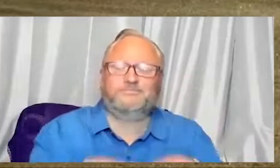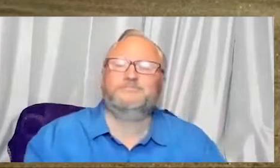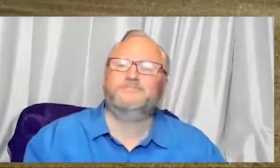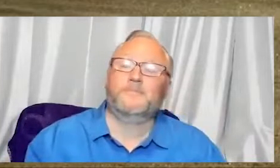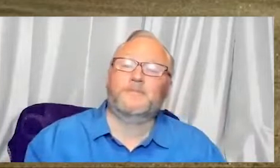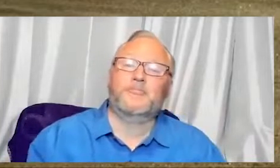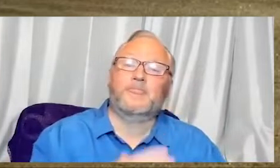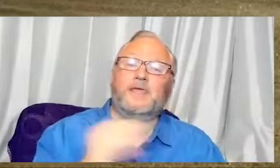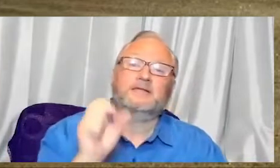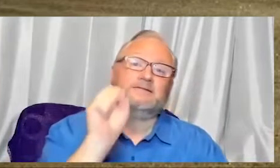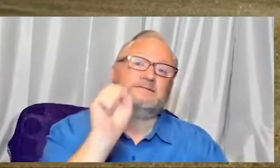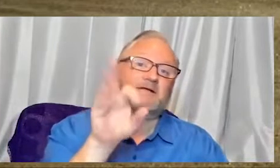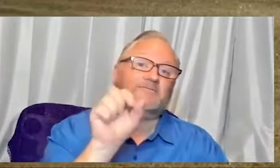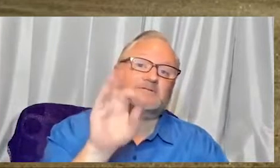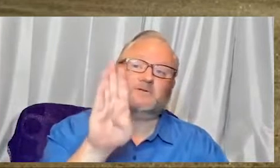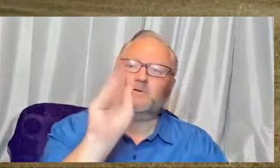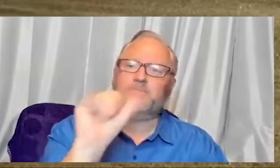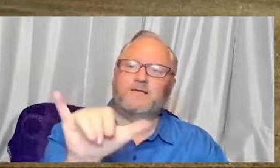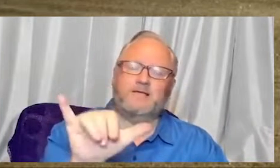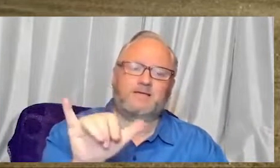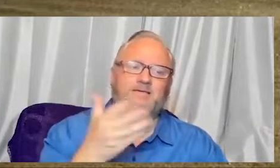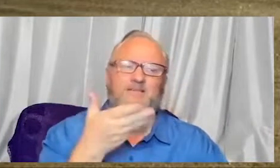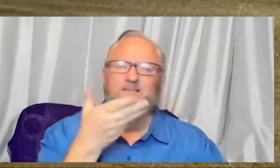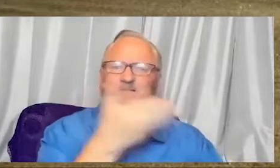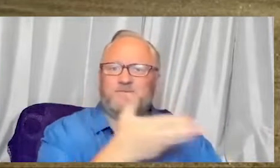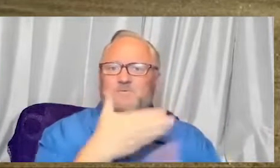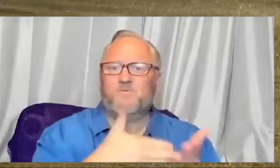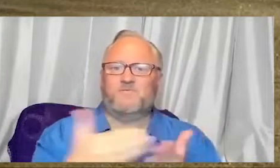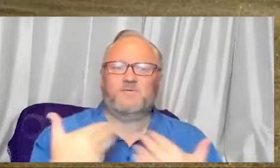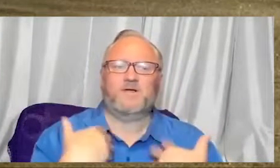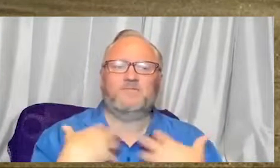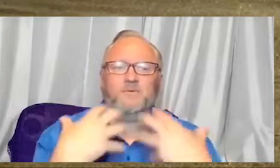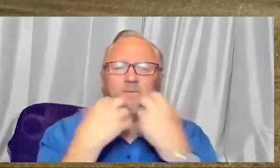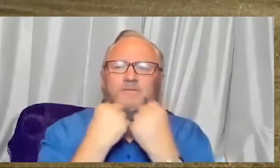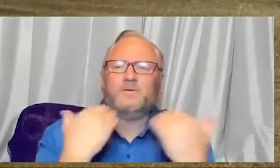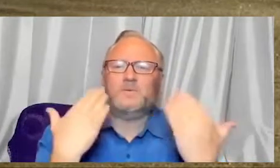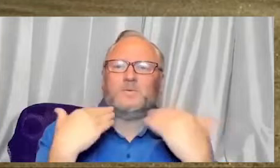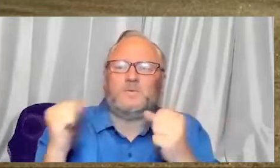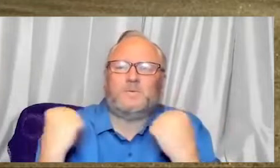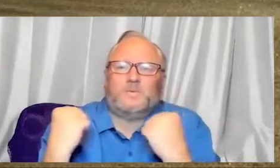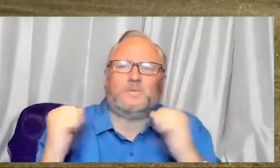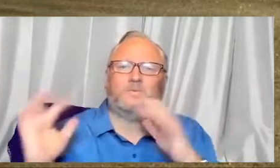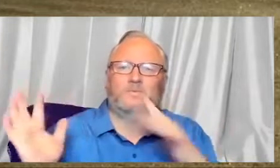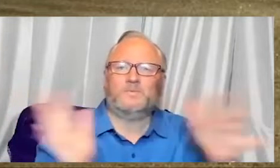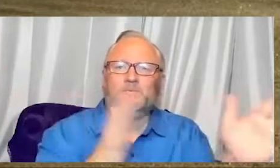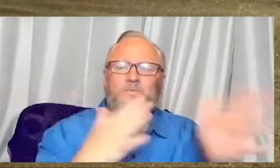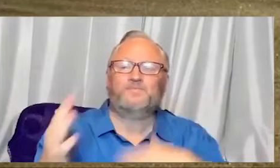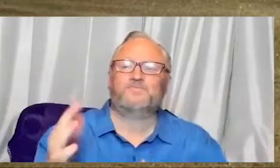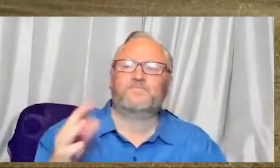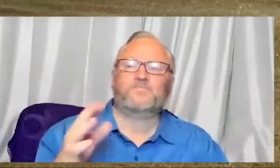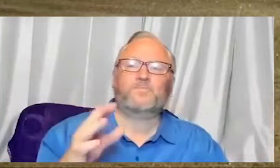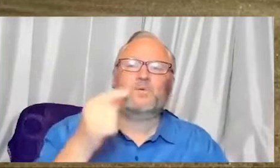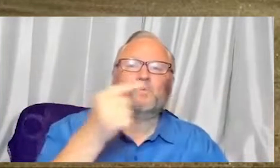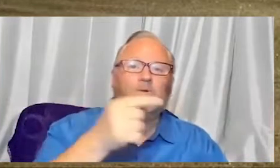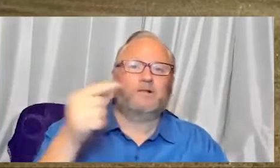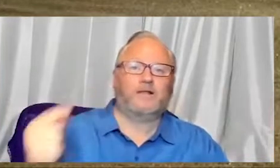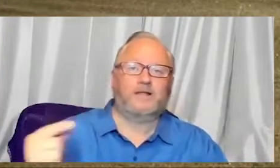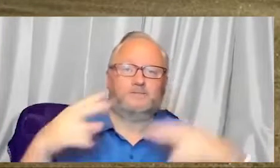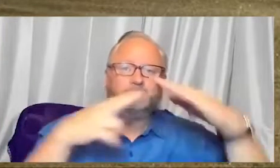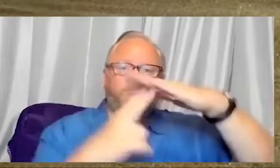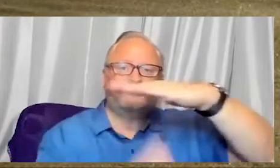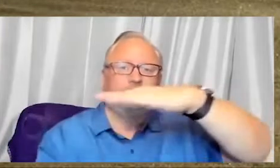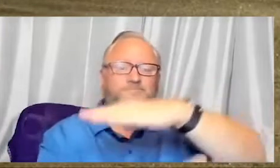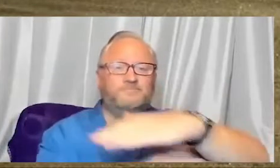San Francisco Bay, where there is often a beloved chill in the air. The Golden Gate Bridge is ever glowing